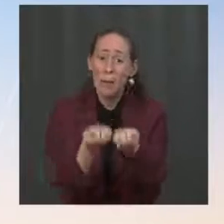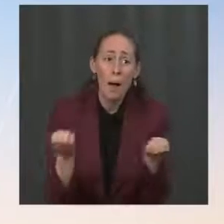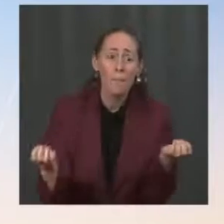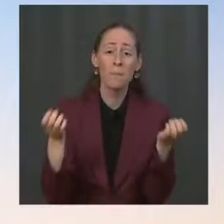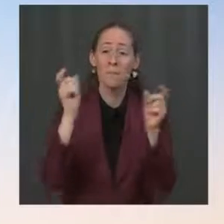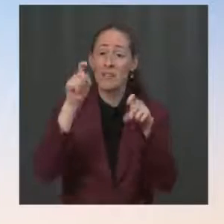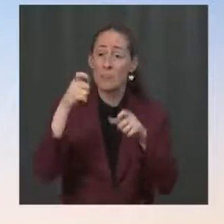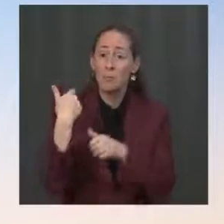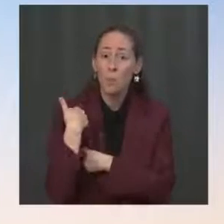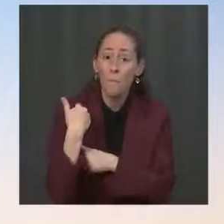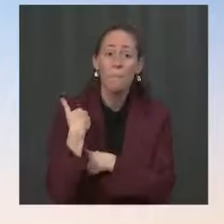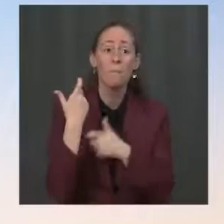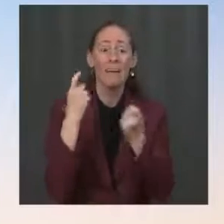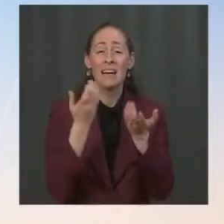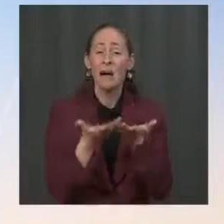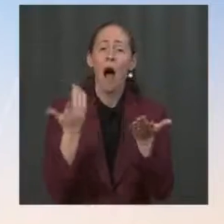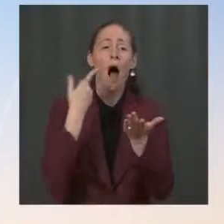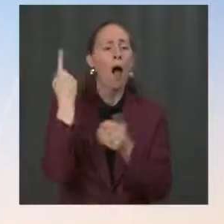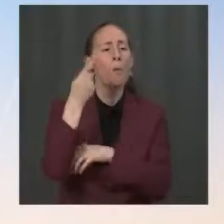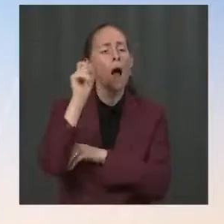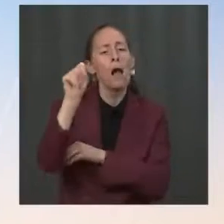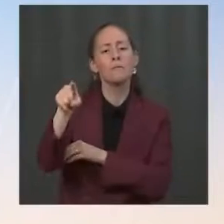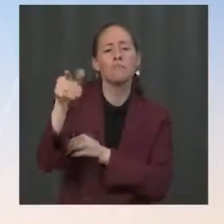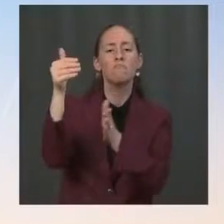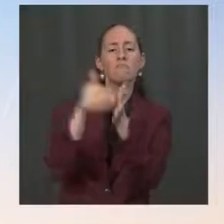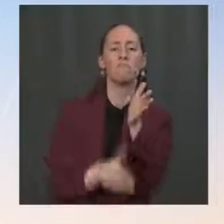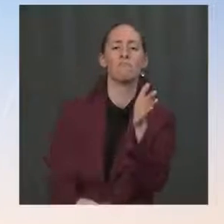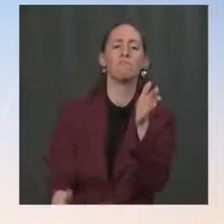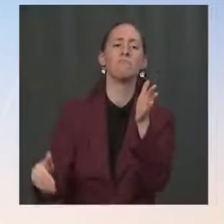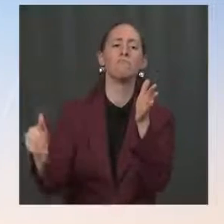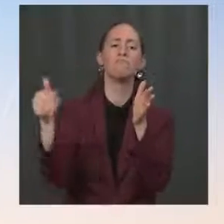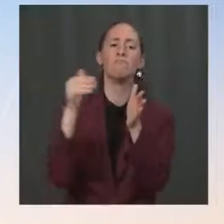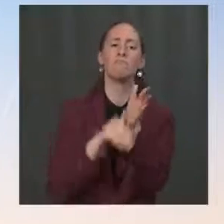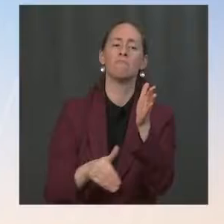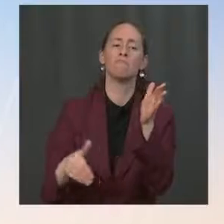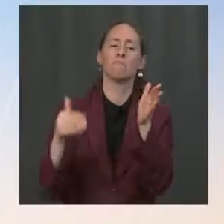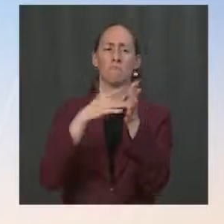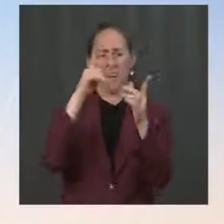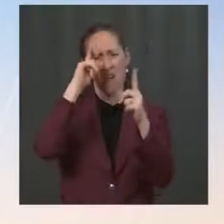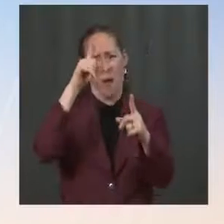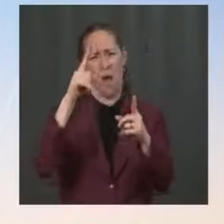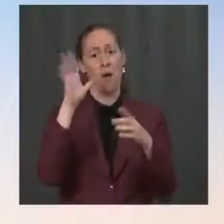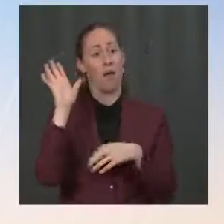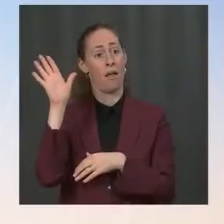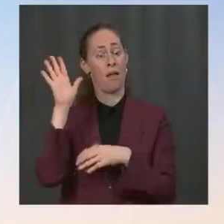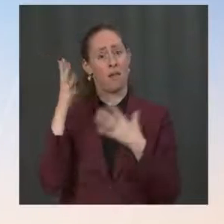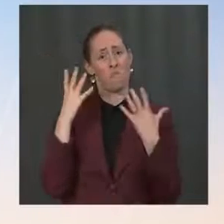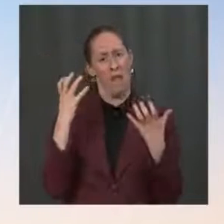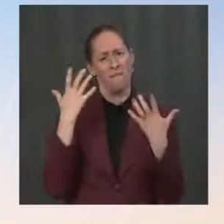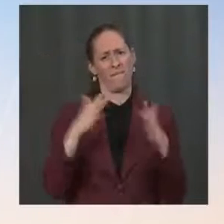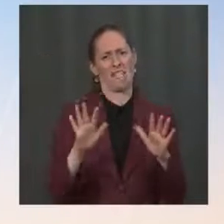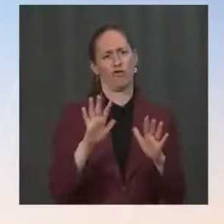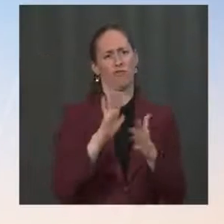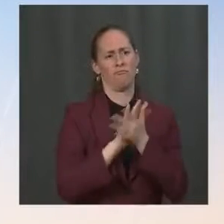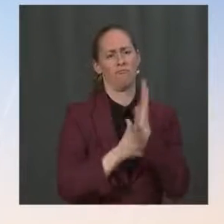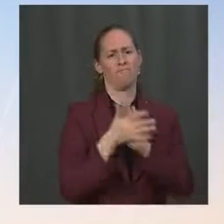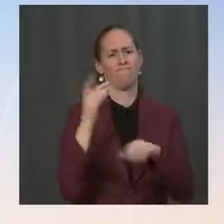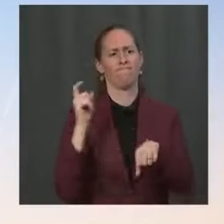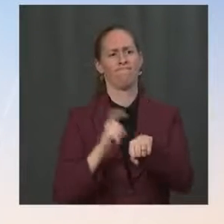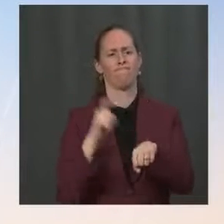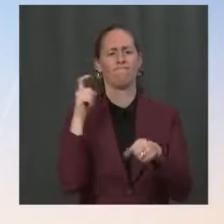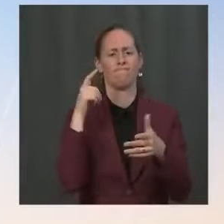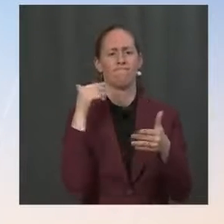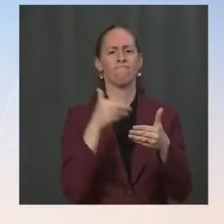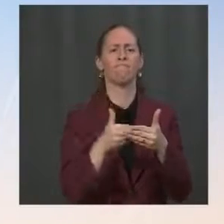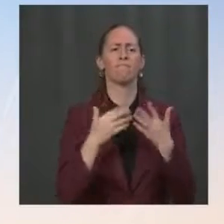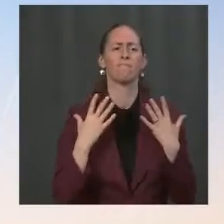need resources? He's asked them that again today as it relates to completing their mission over the next coming days and going after the